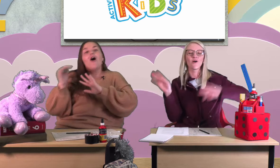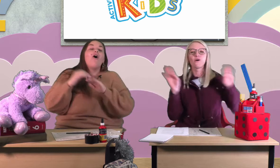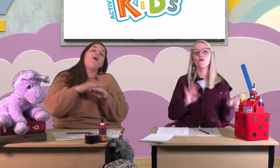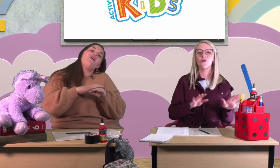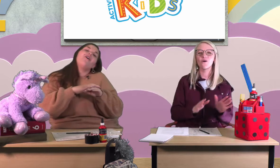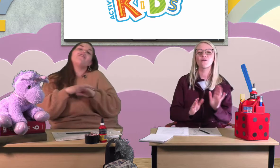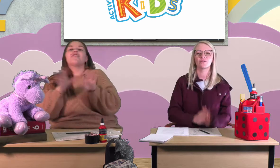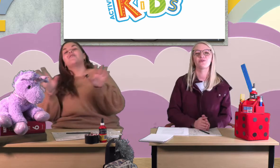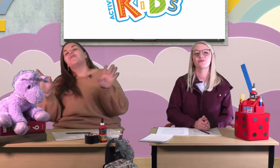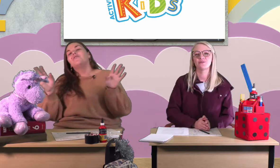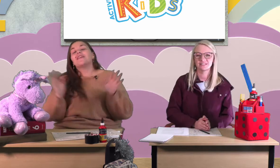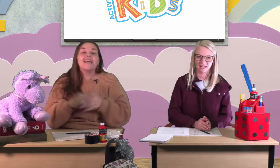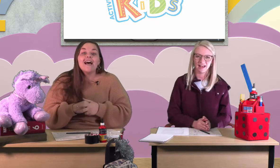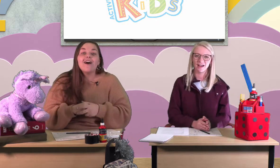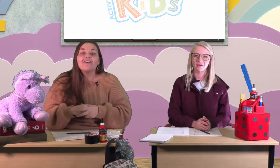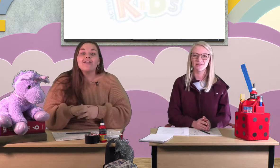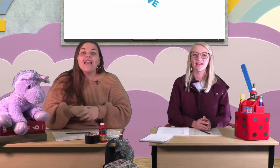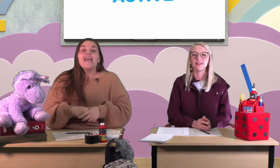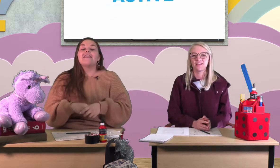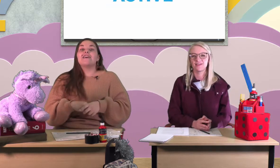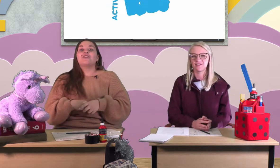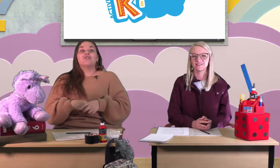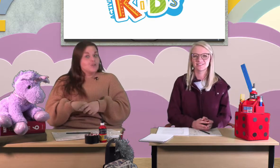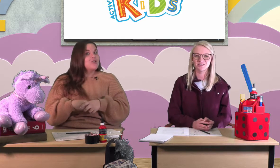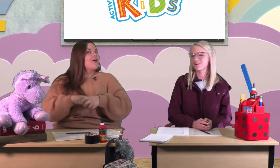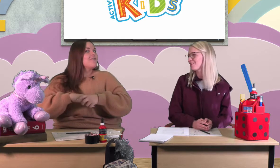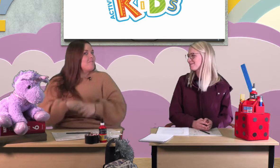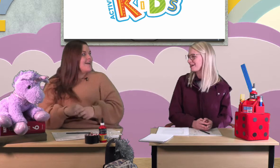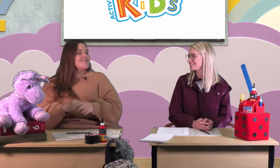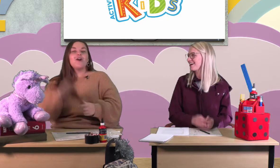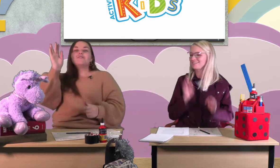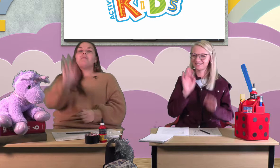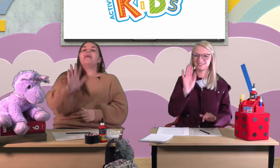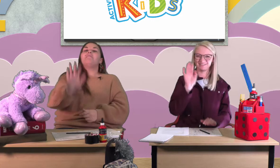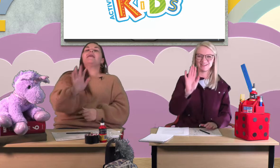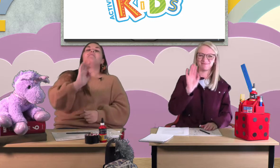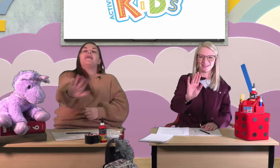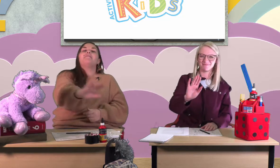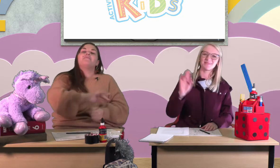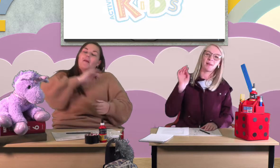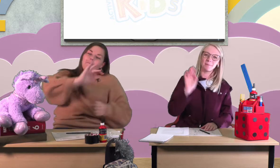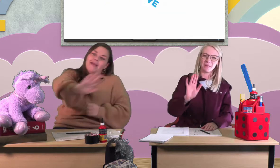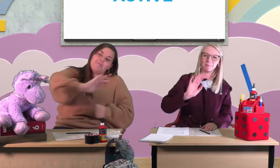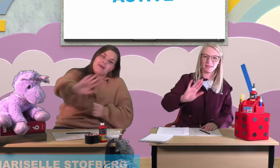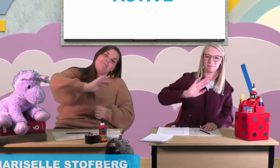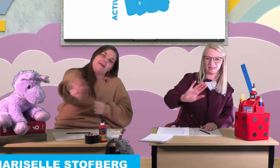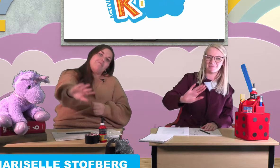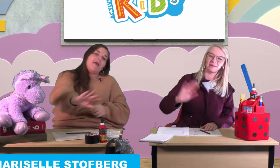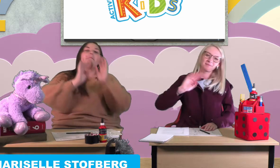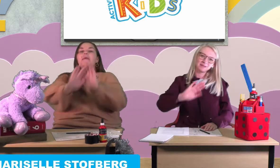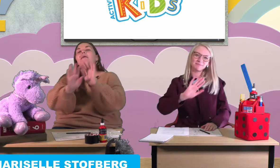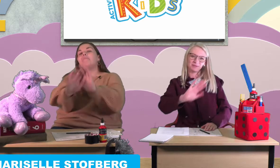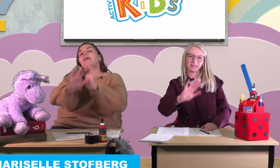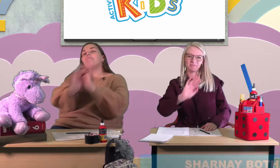swish, all through the town. The tutor on the bus goes beep, beep, beep, beep, beep,